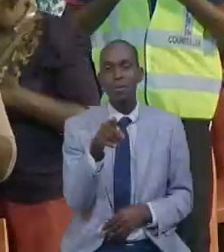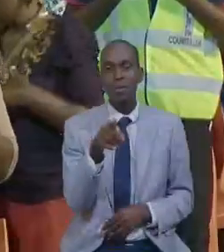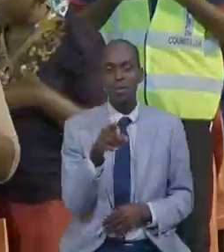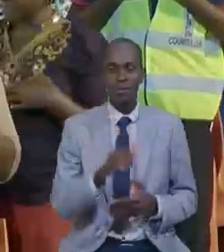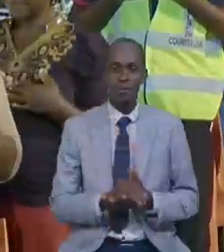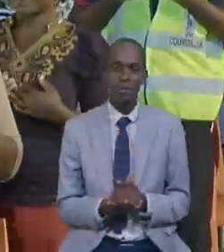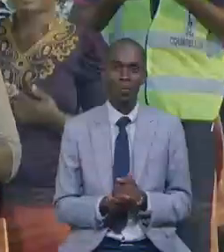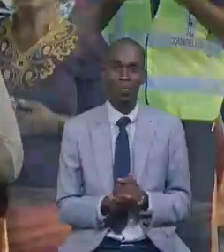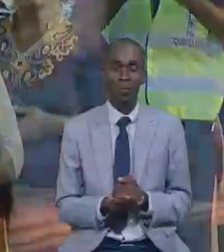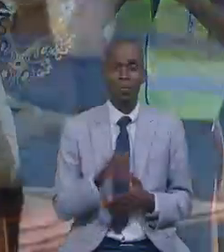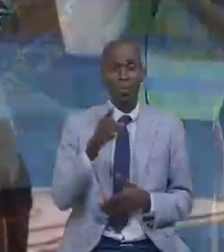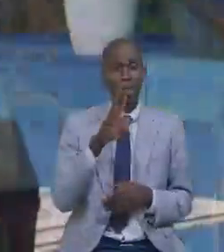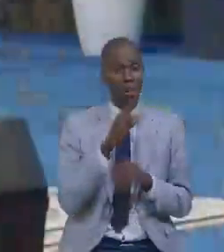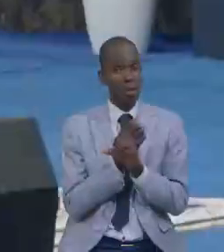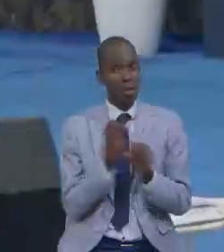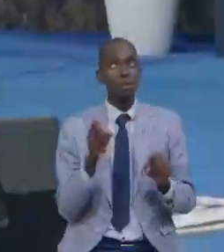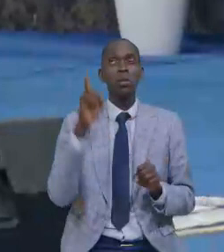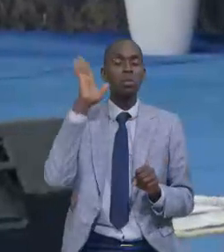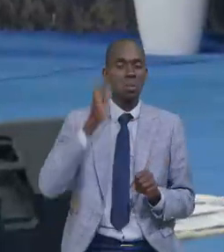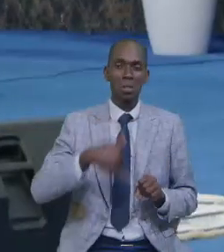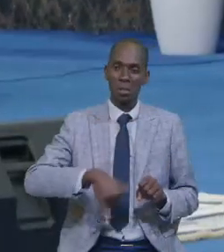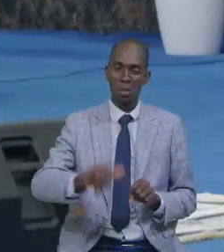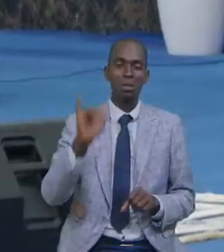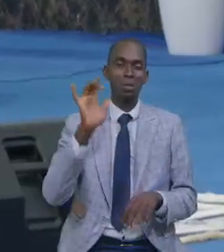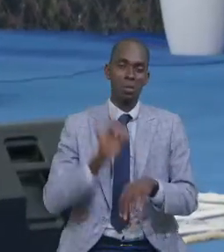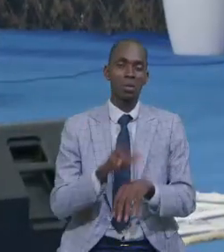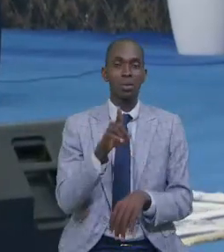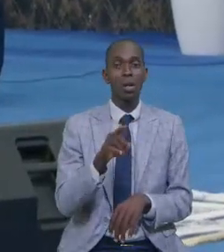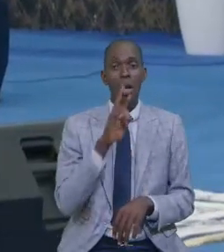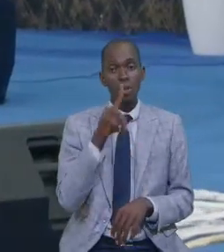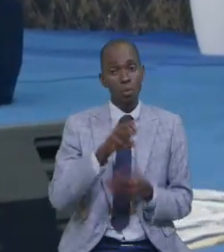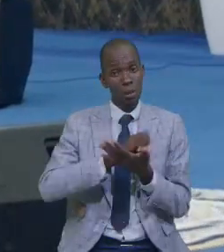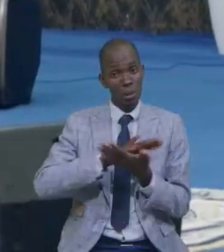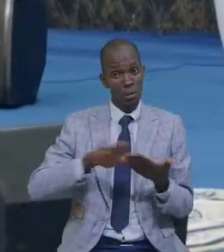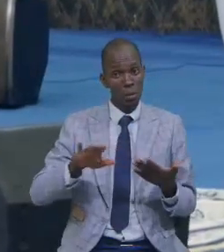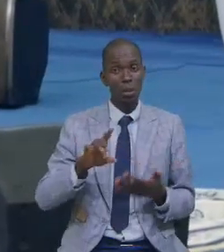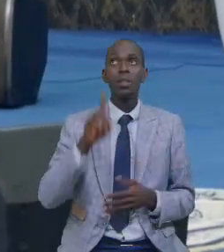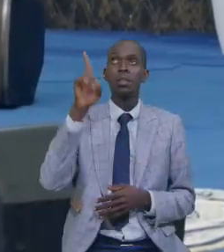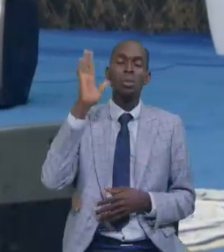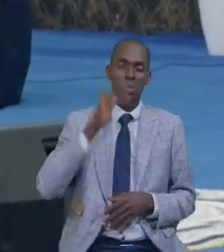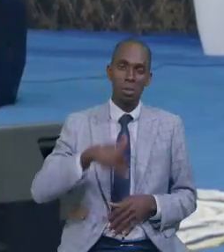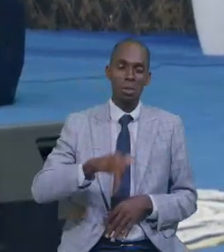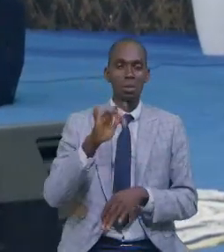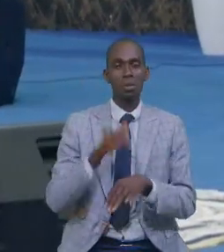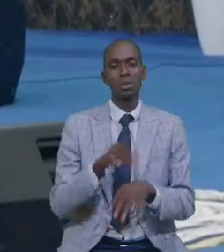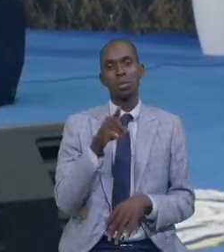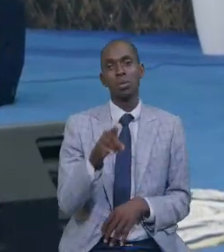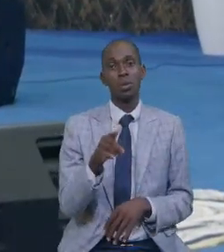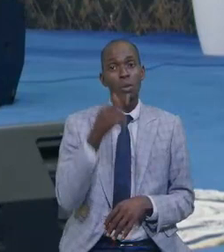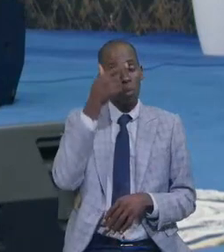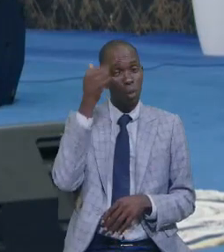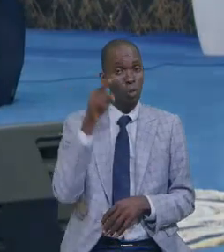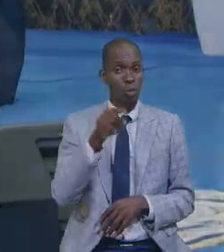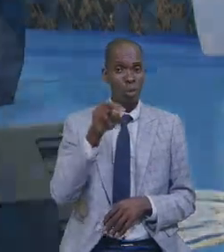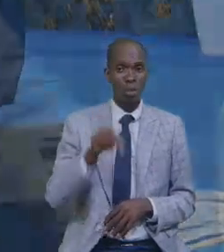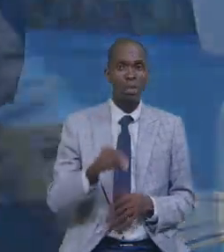You are saved, he will still touch you. You're sanctified, he'll still touch you, because you need that